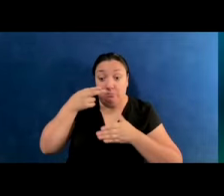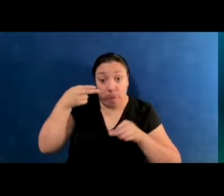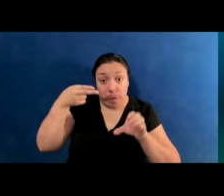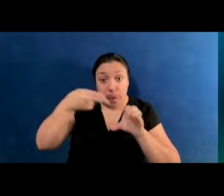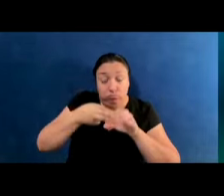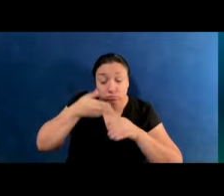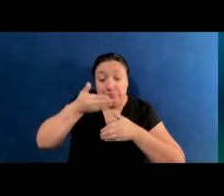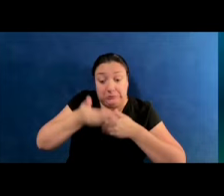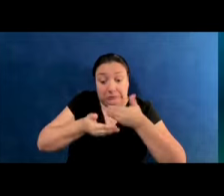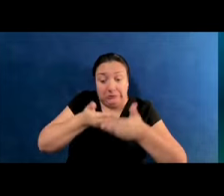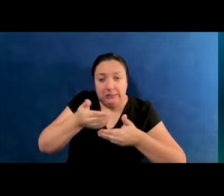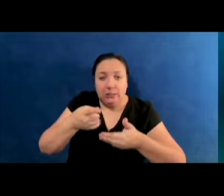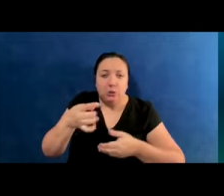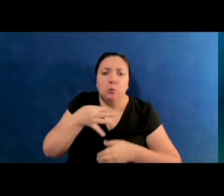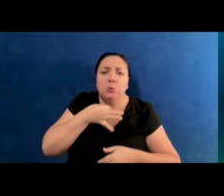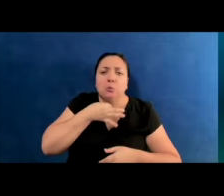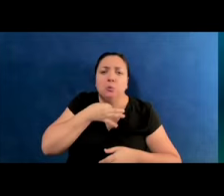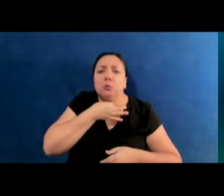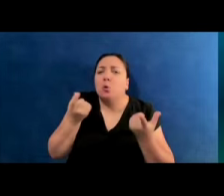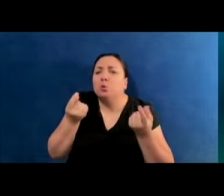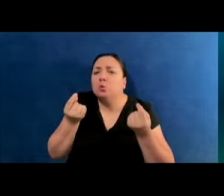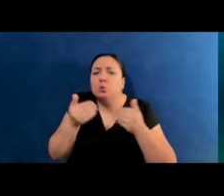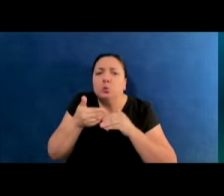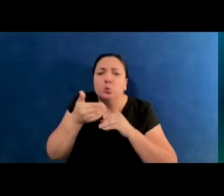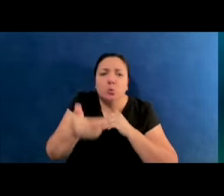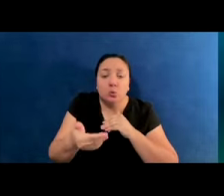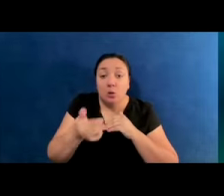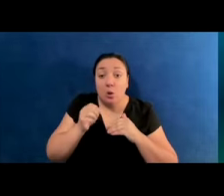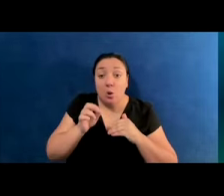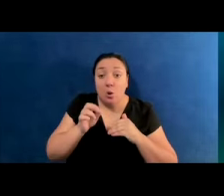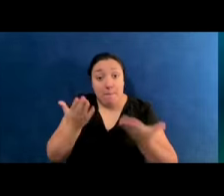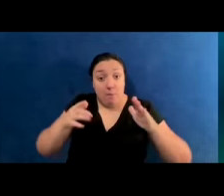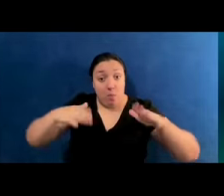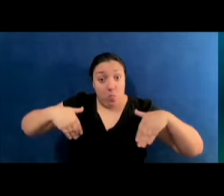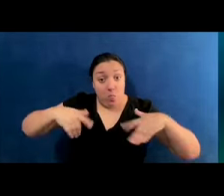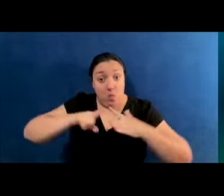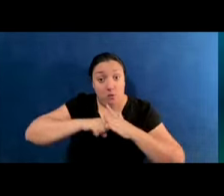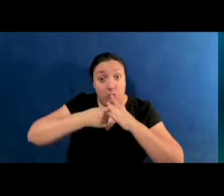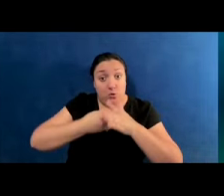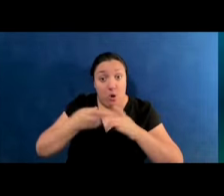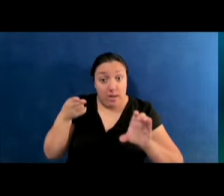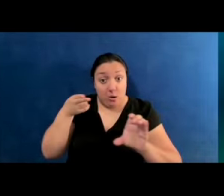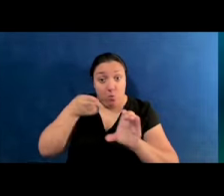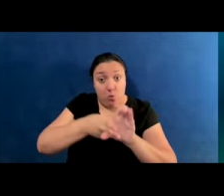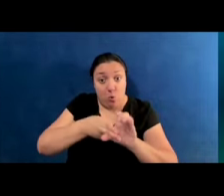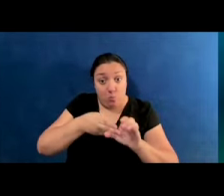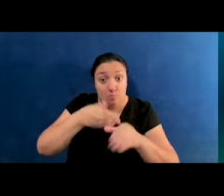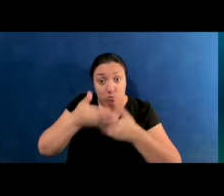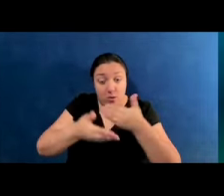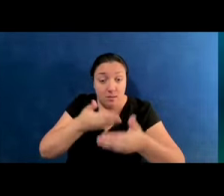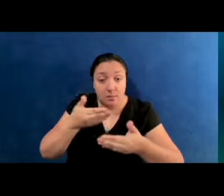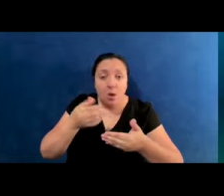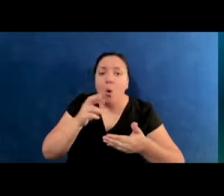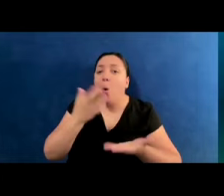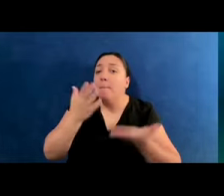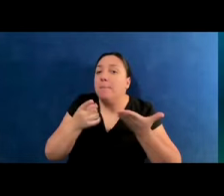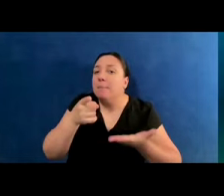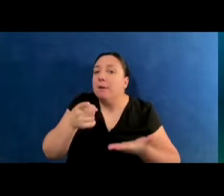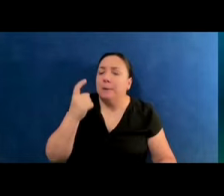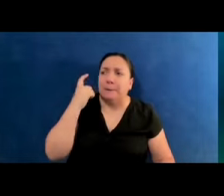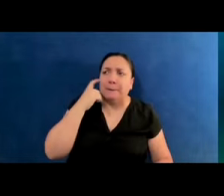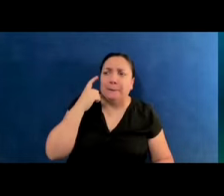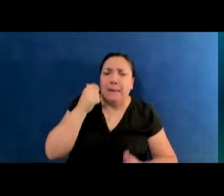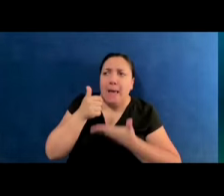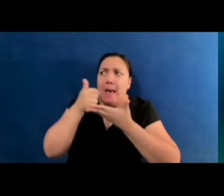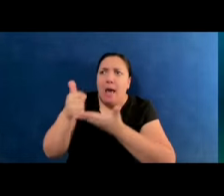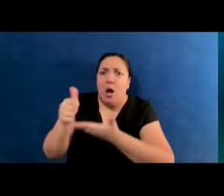are wondering about next steps, or you have not yet started the enrollment process, or you're helping someone with the